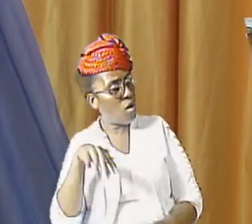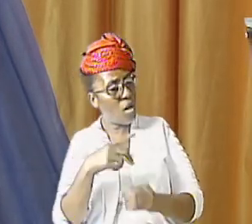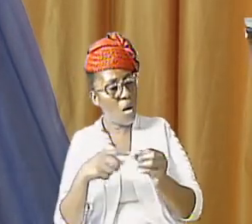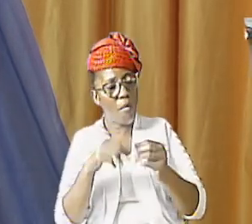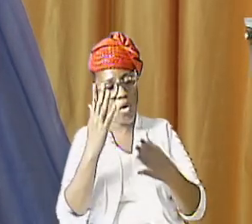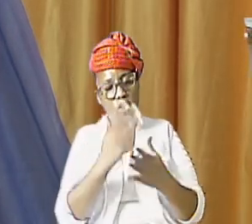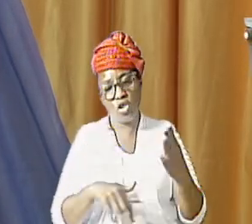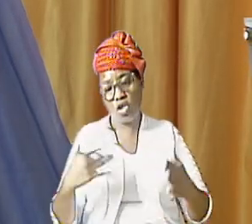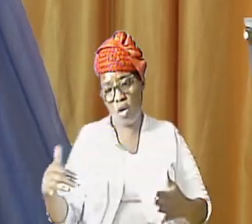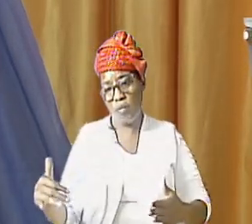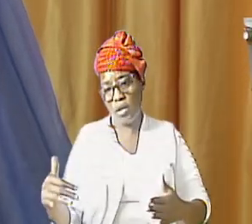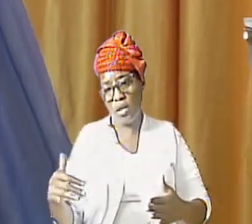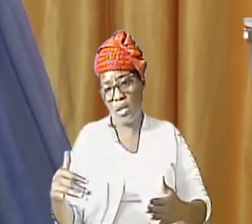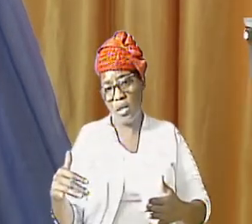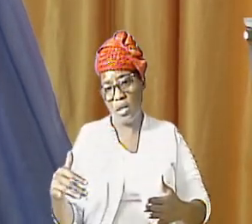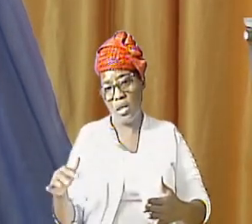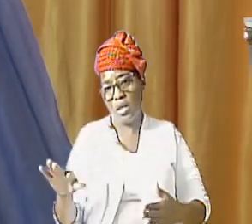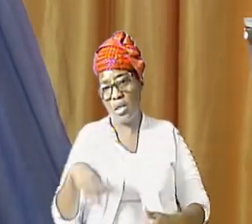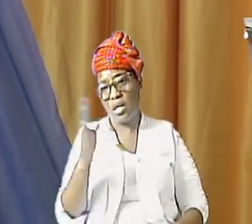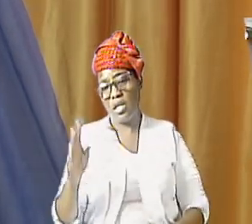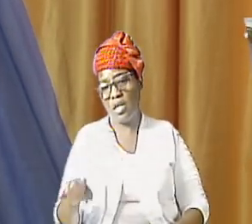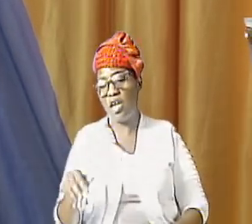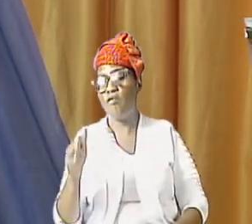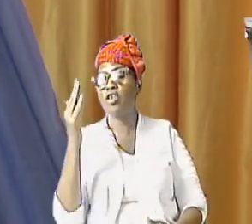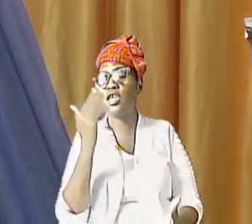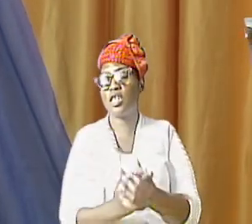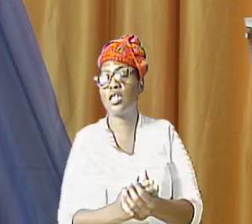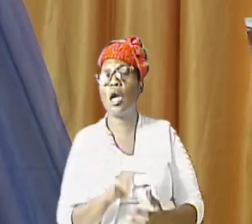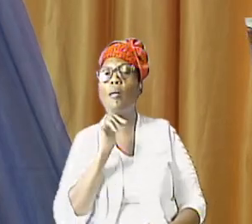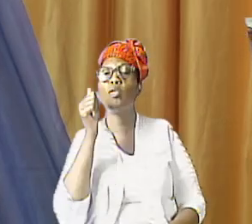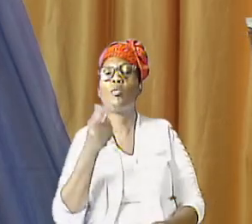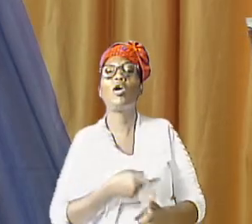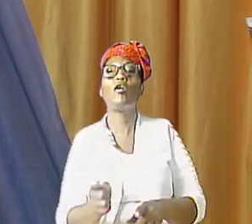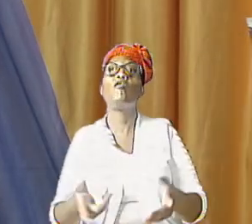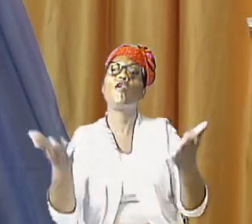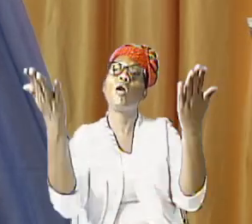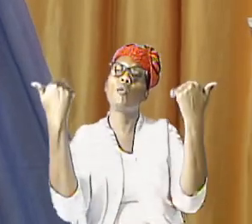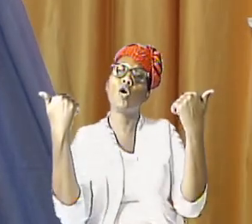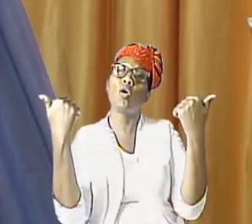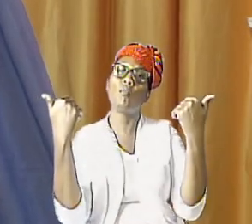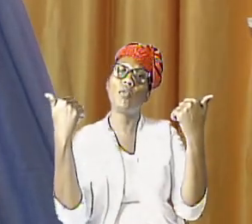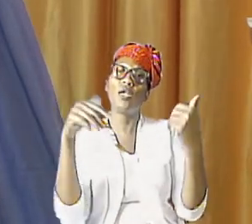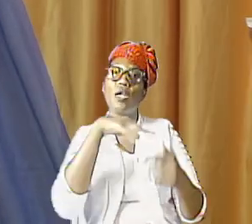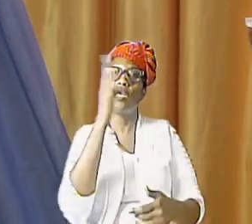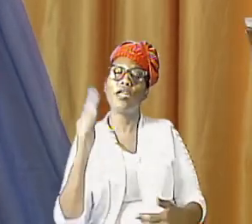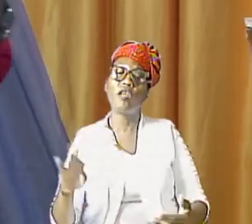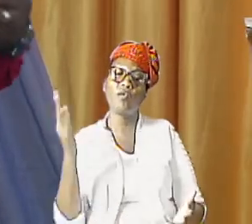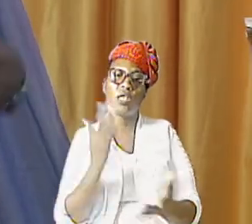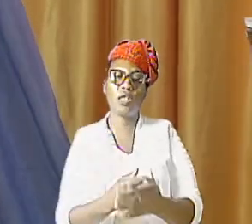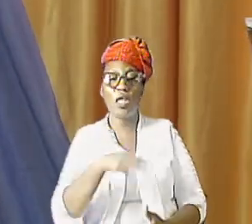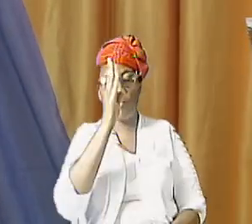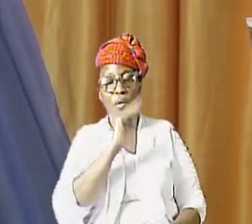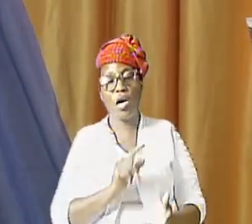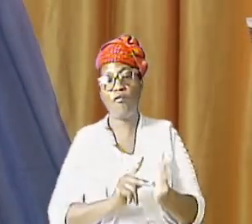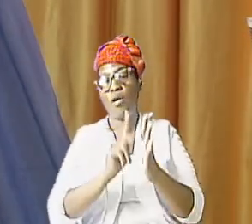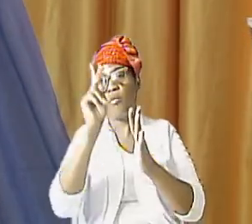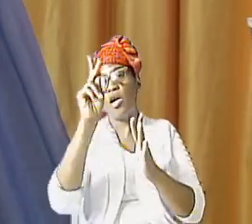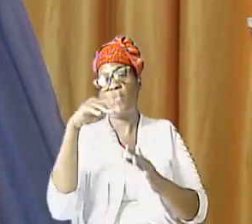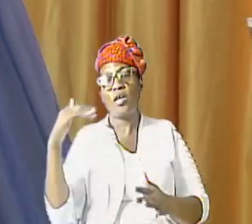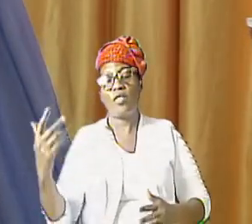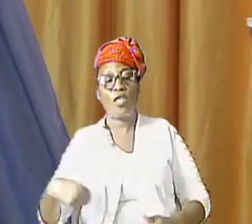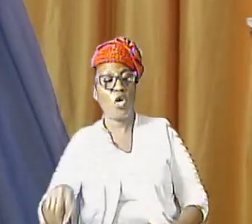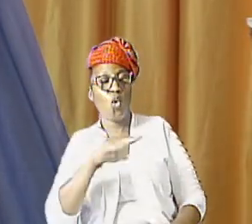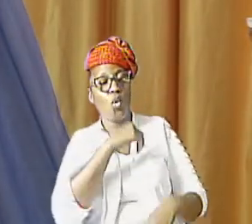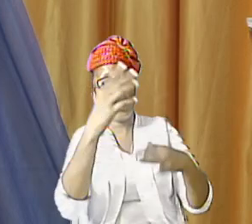something, it doesn't stop tomorrow from coming. And it doesn't stop God from providing us with the things that we